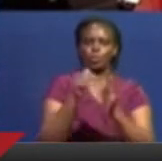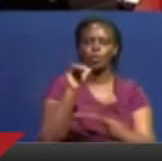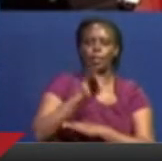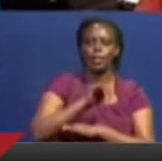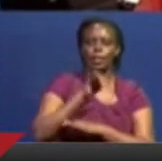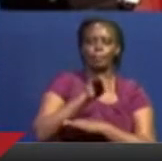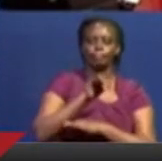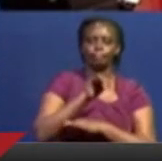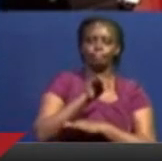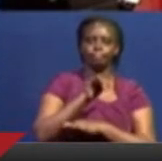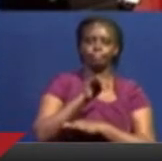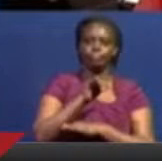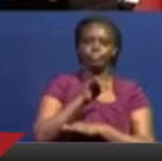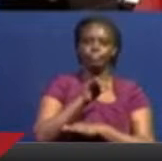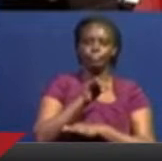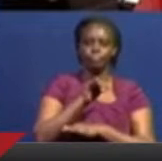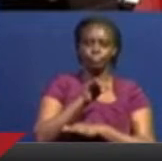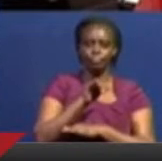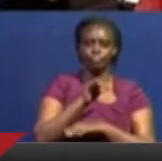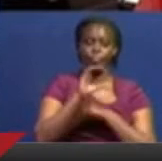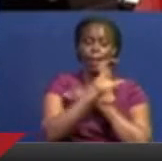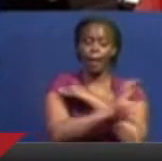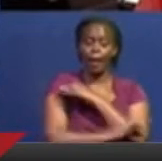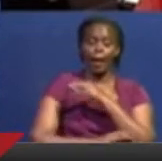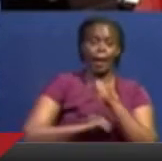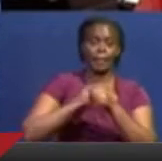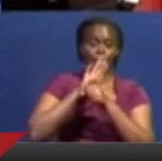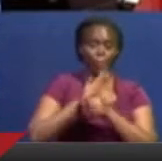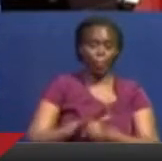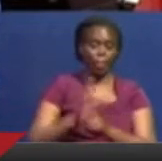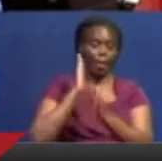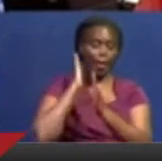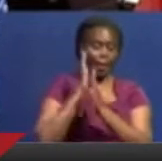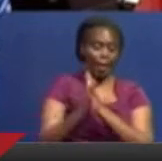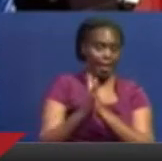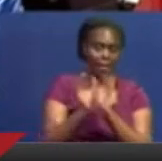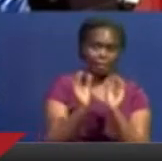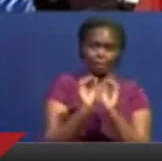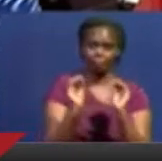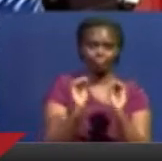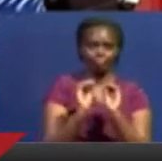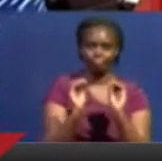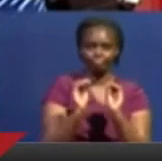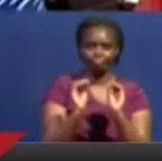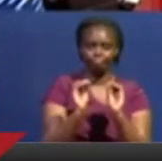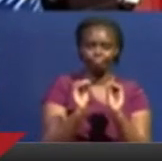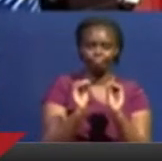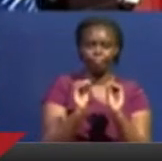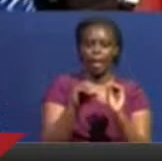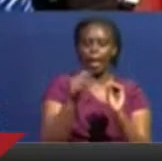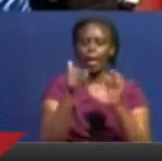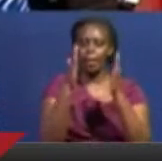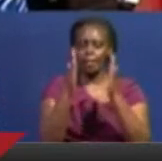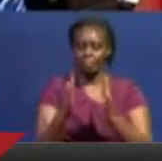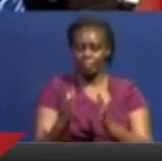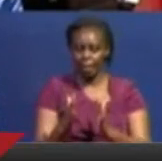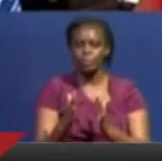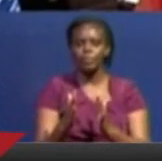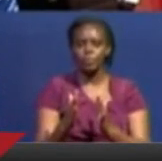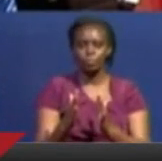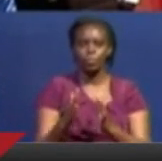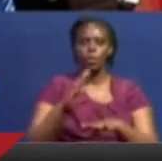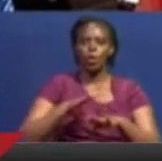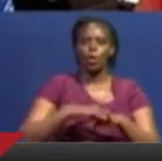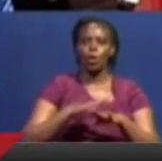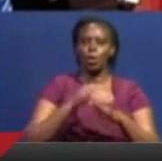that the state shall not discriminate directly or indirectly against any person